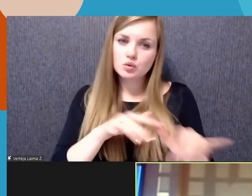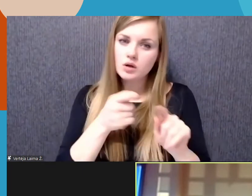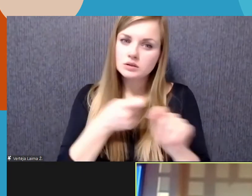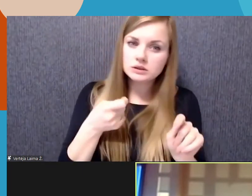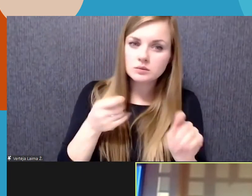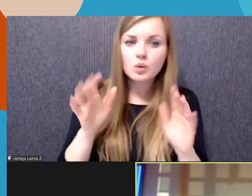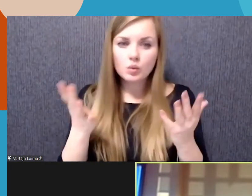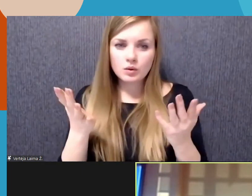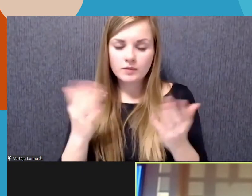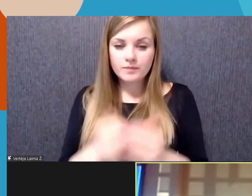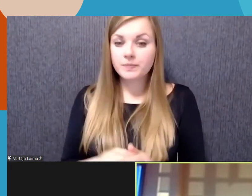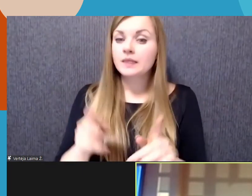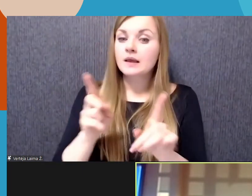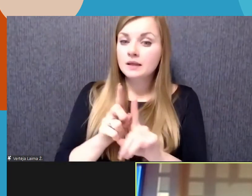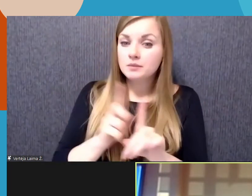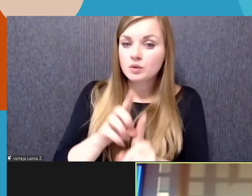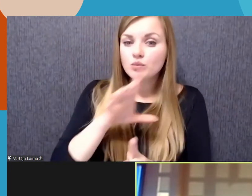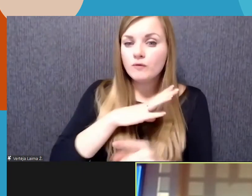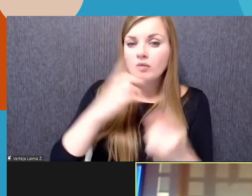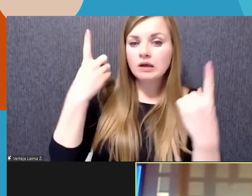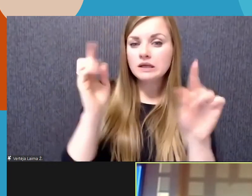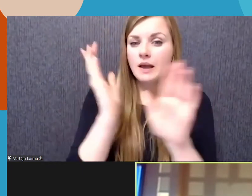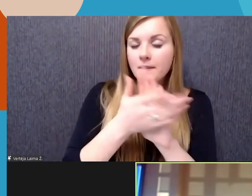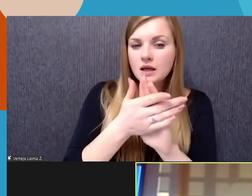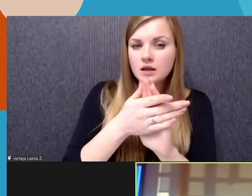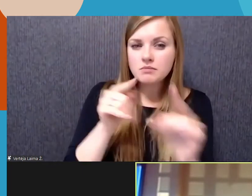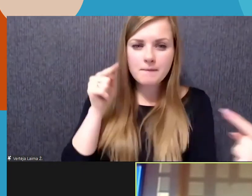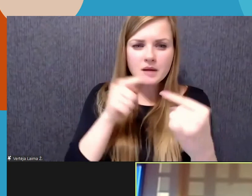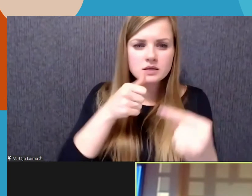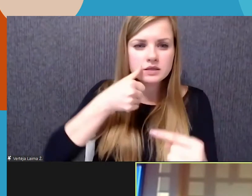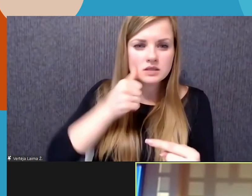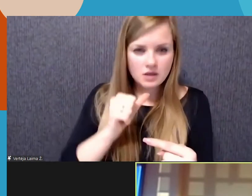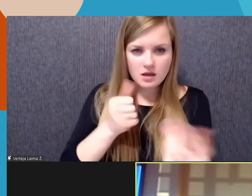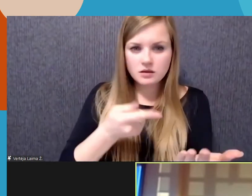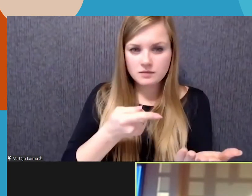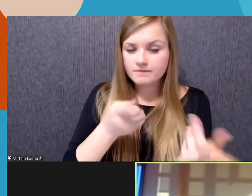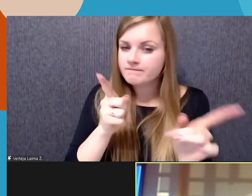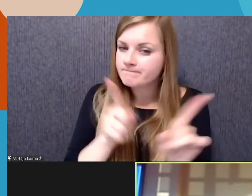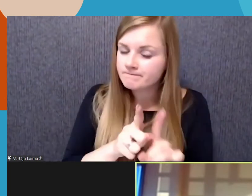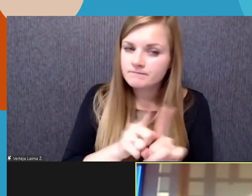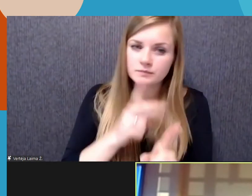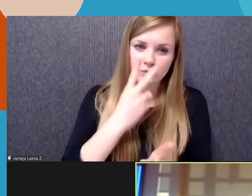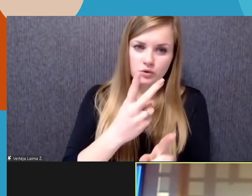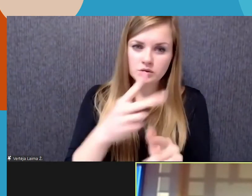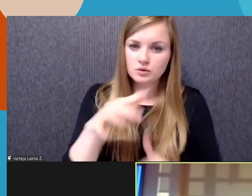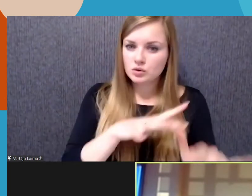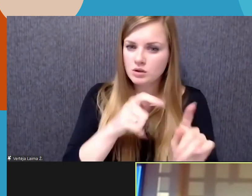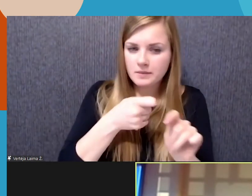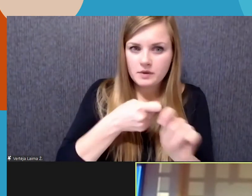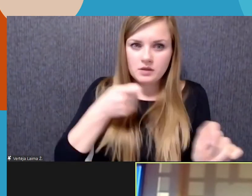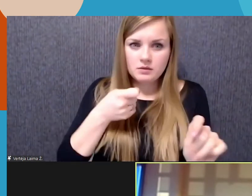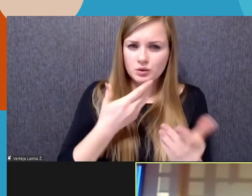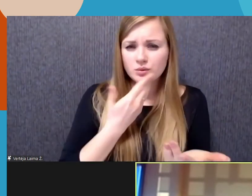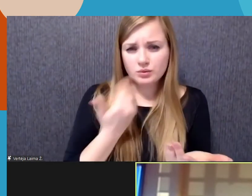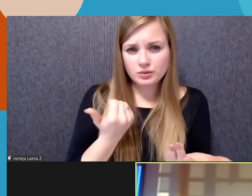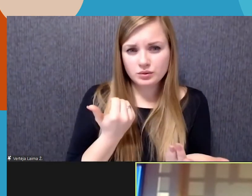and took into consideration the tension in this area. And the same happened in the case